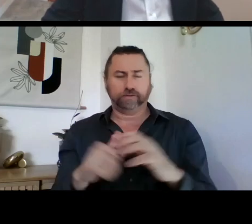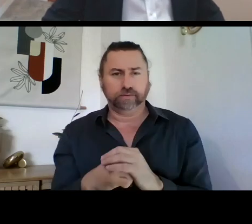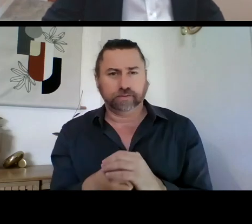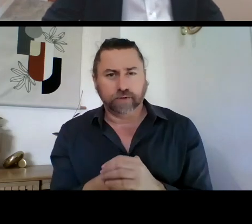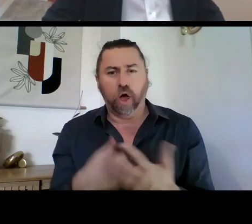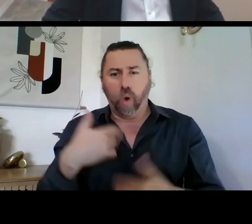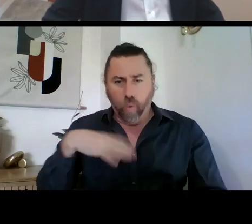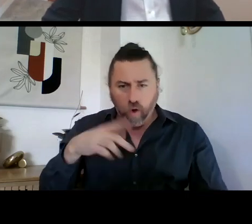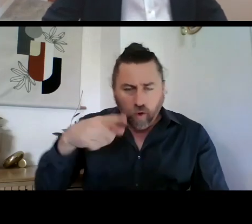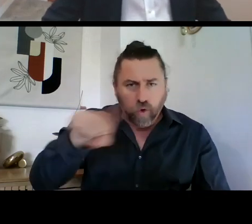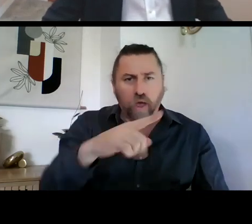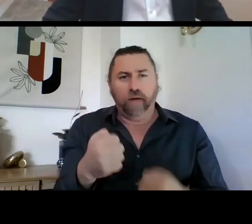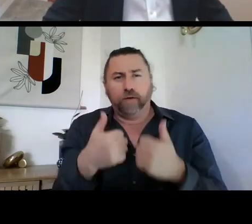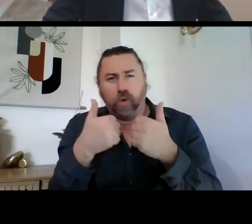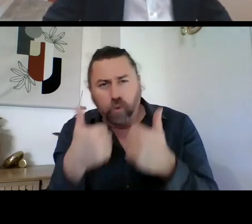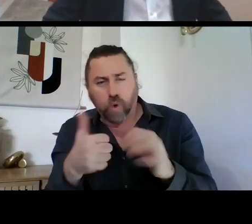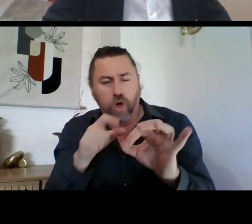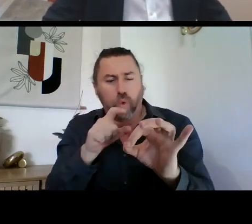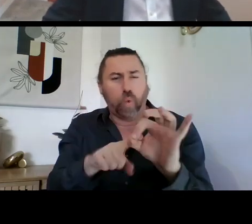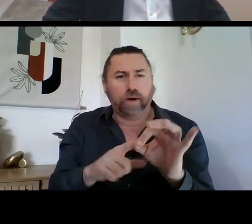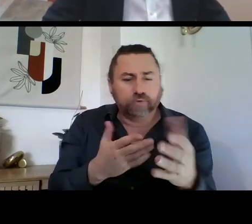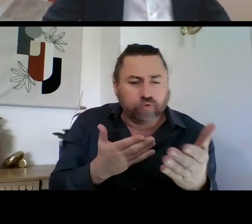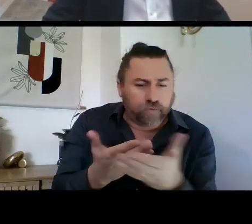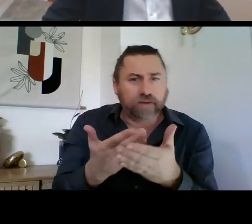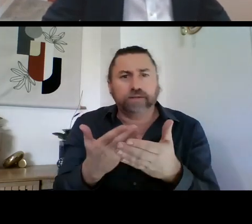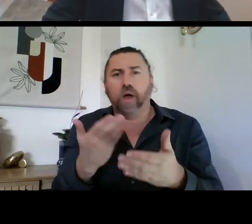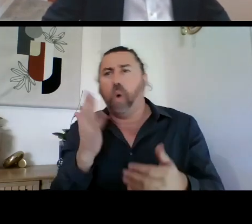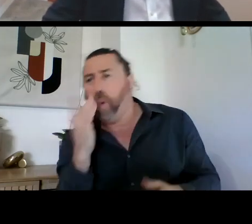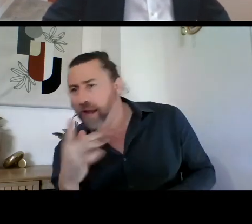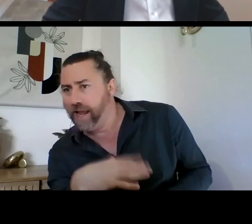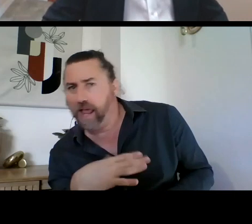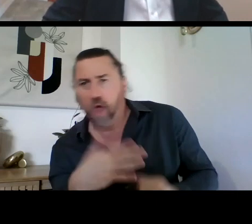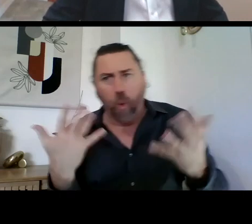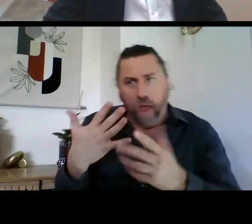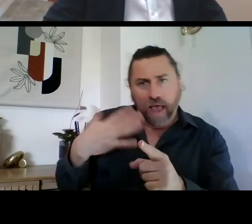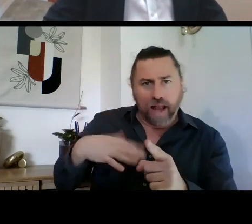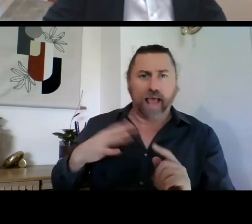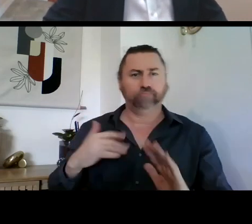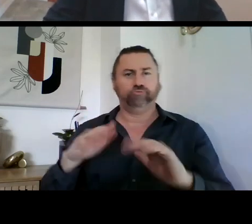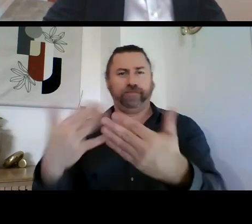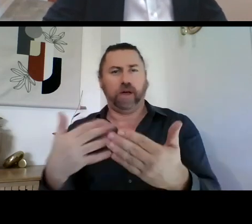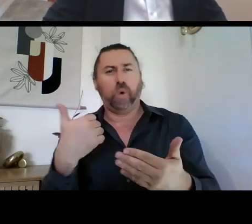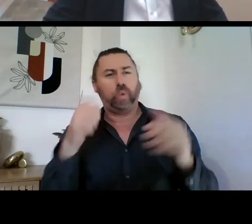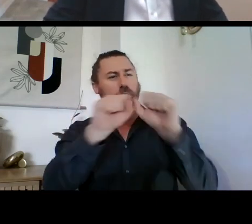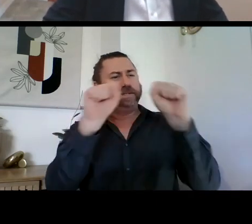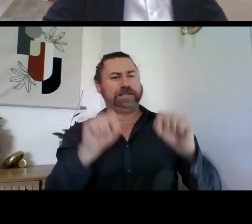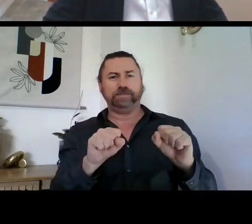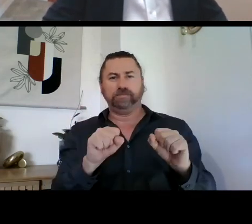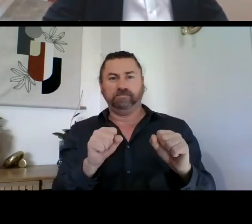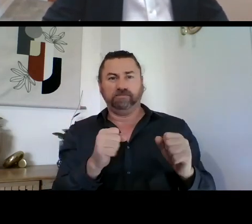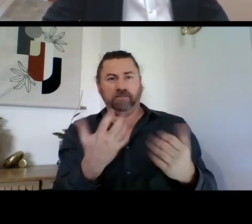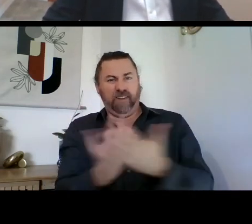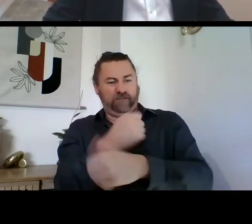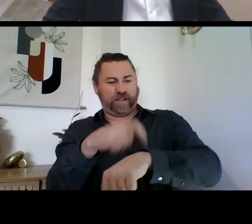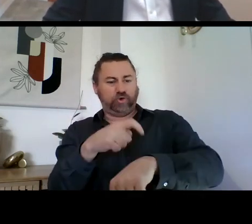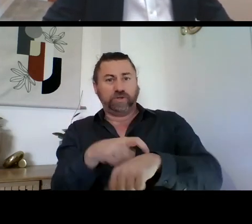want people to have access to high quality services when and where they need them. We want a system that is efficient and affordable and which